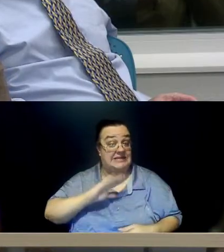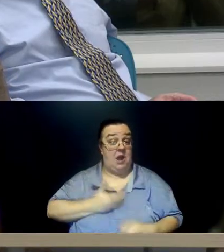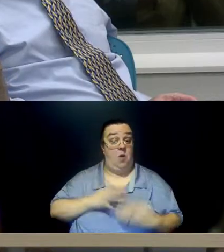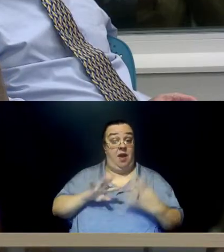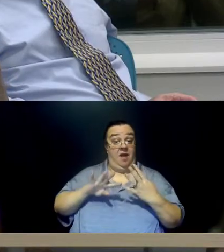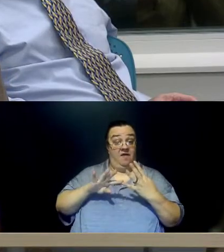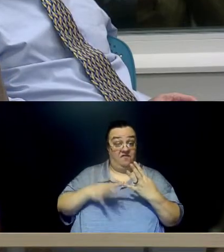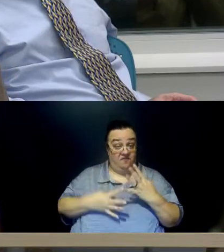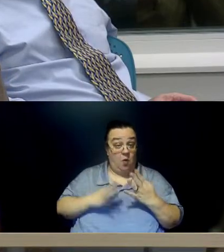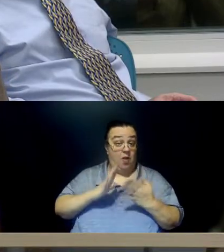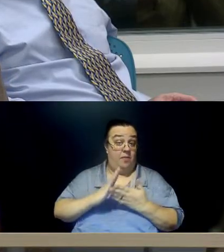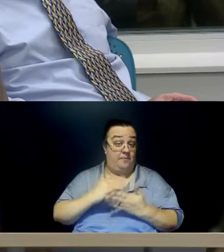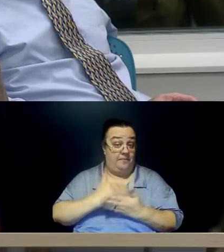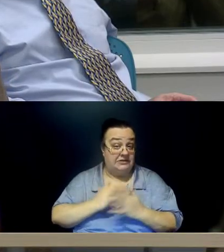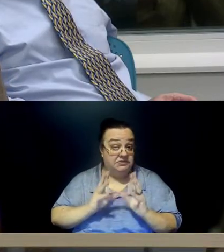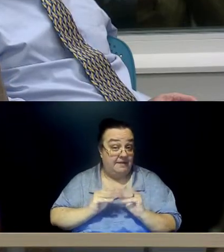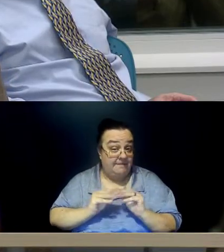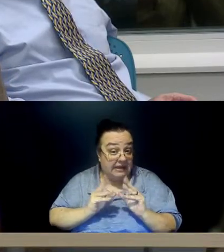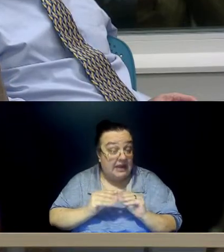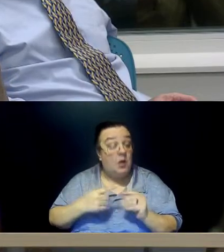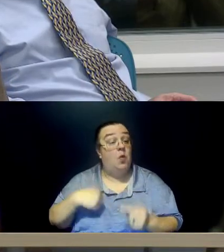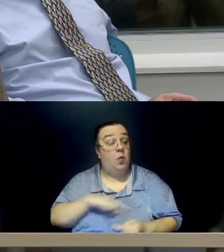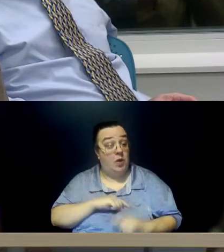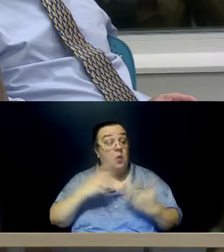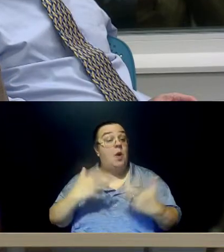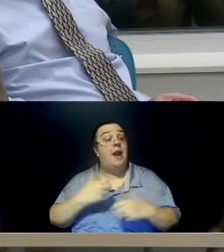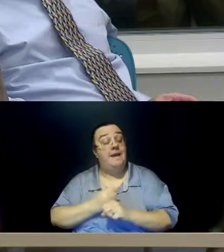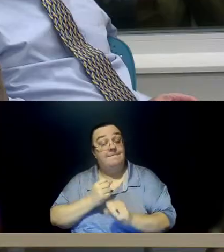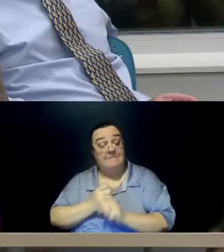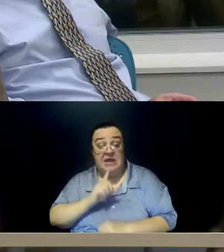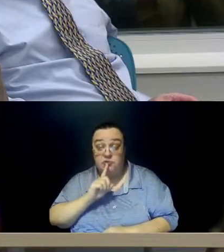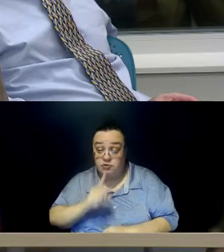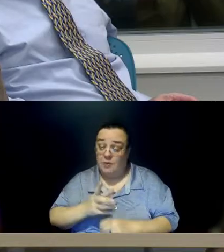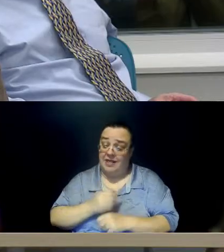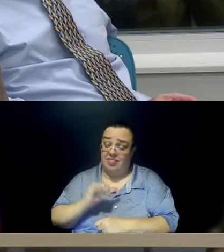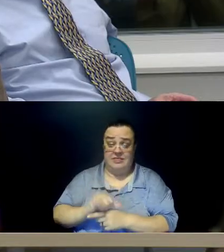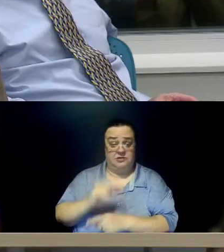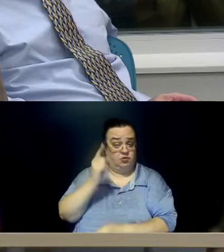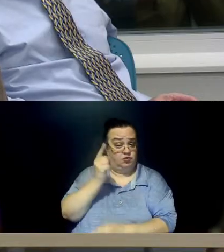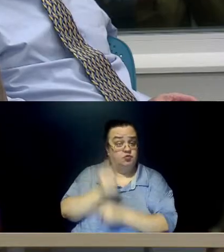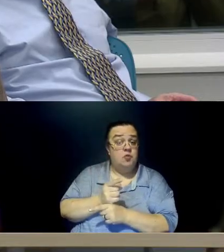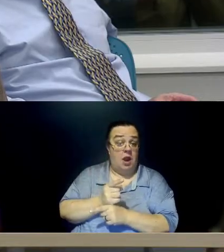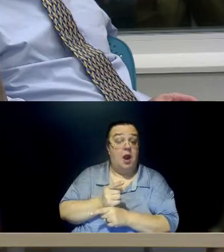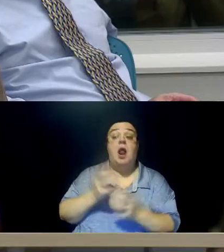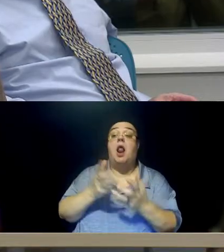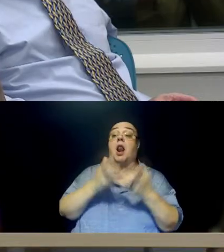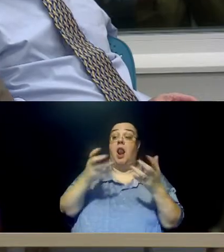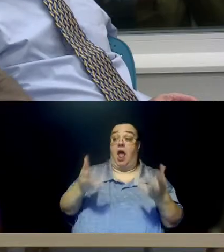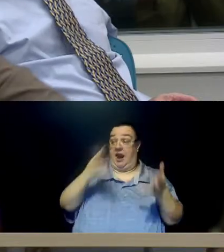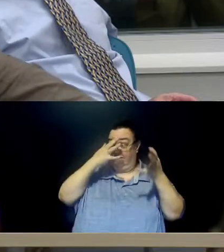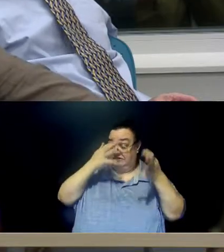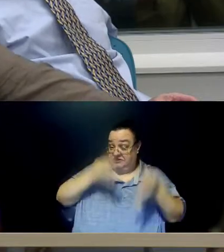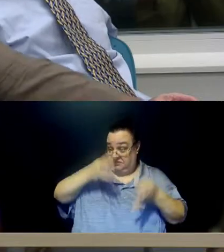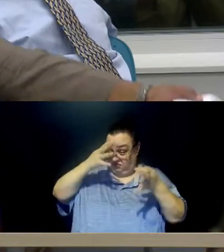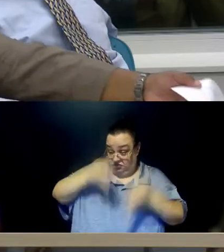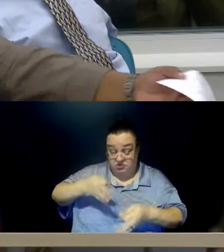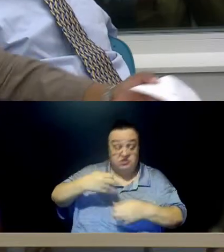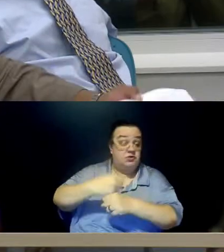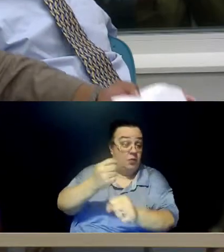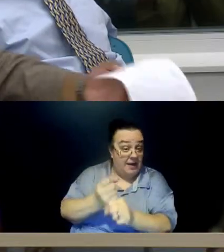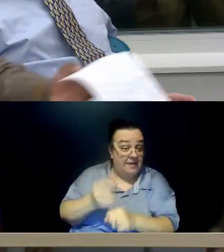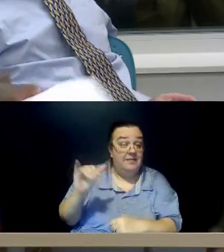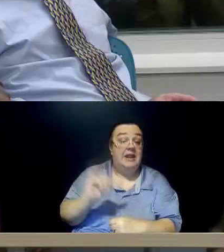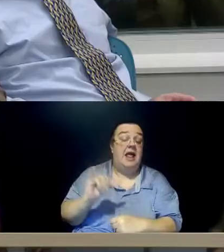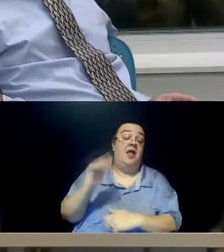meeting. We want to make sure that we get this right. A lot of the decisions that we're making, like the